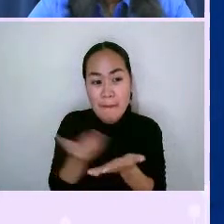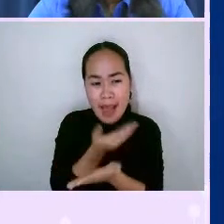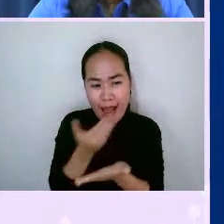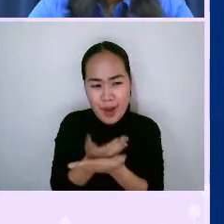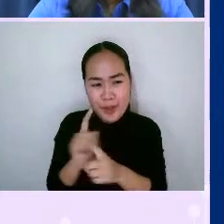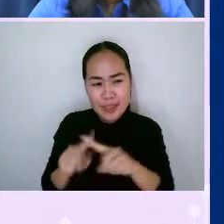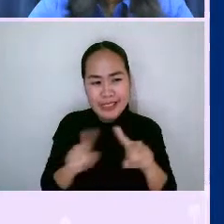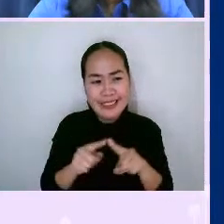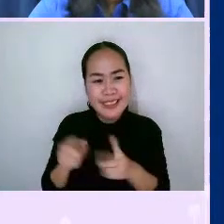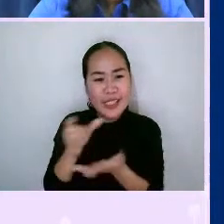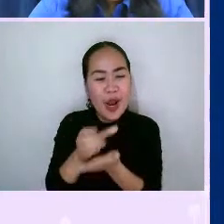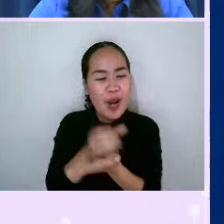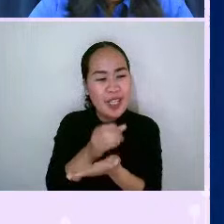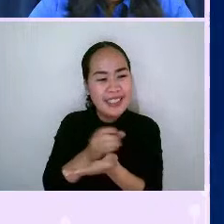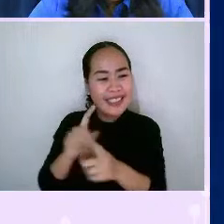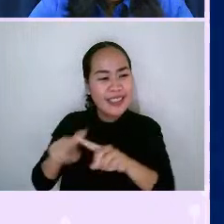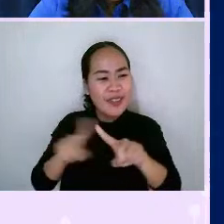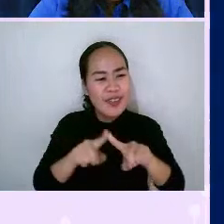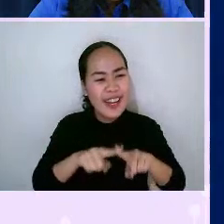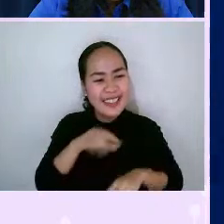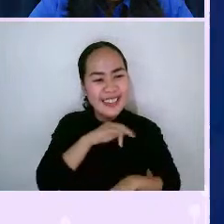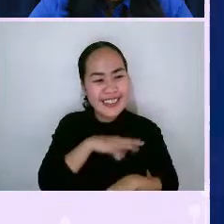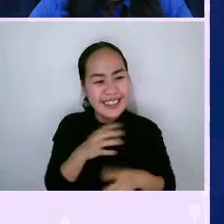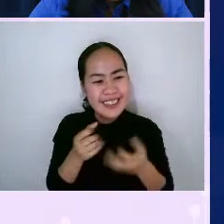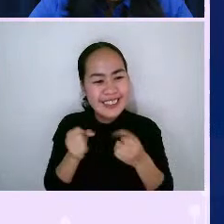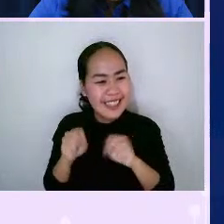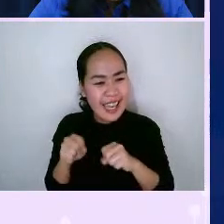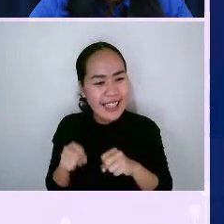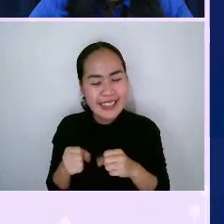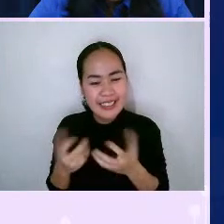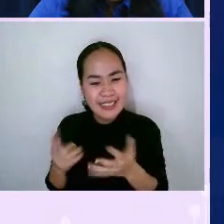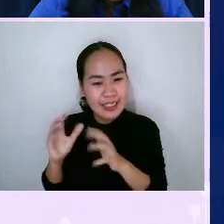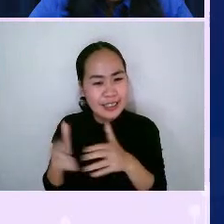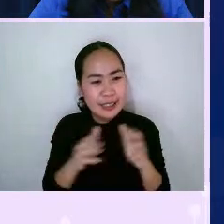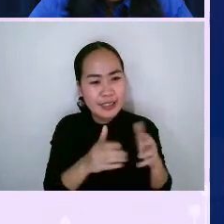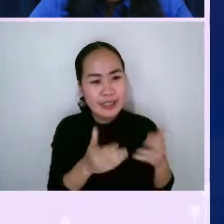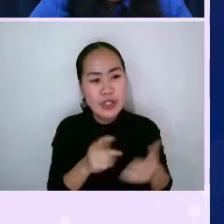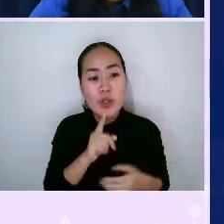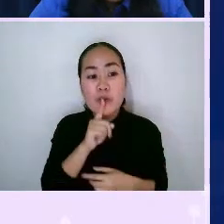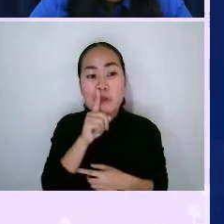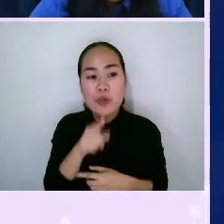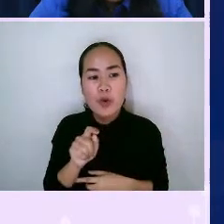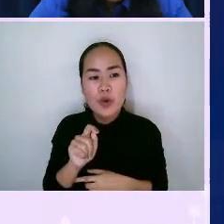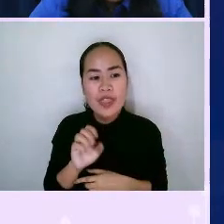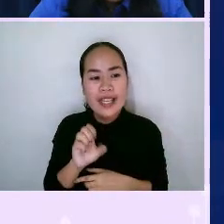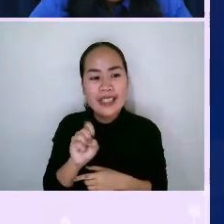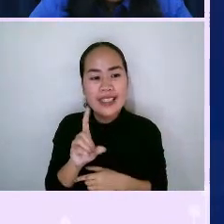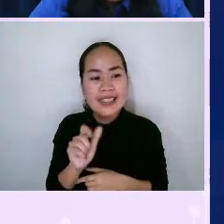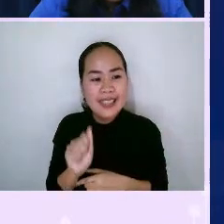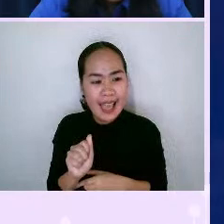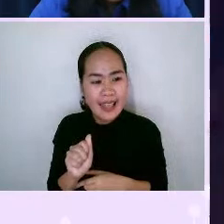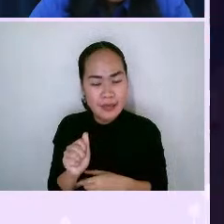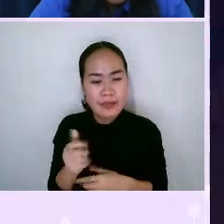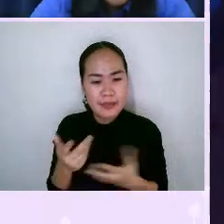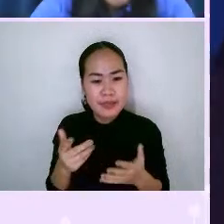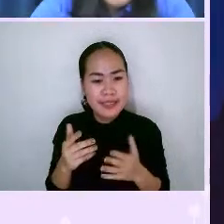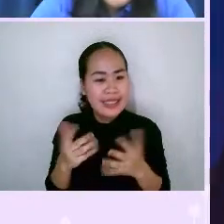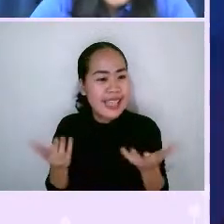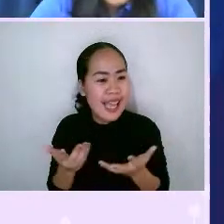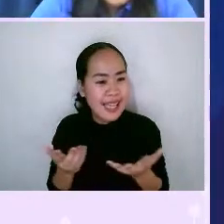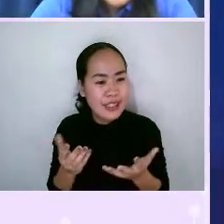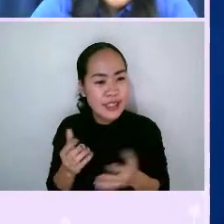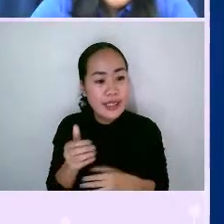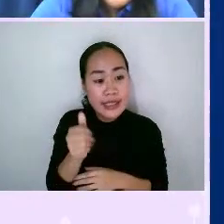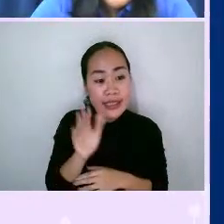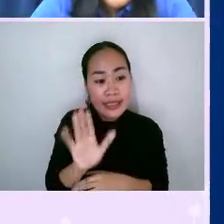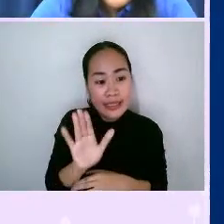different qualifications and priority sectors. Through its in-house development process, the TOP now offers courses